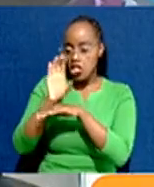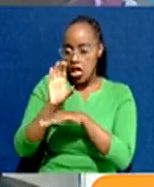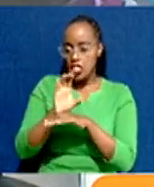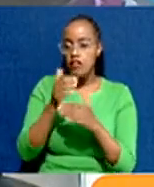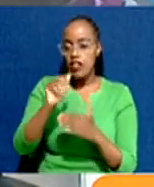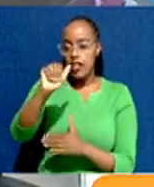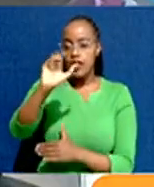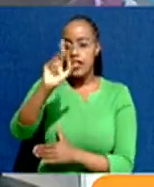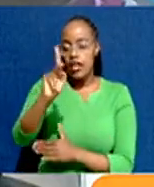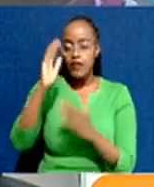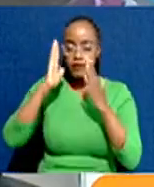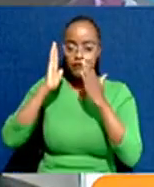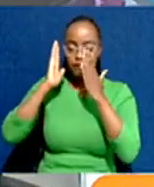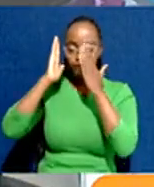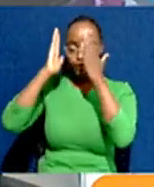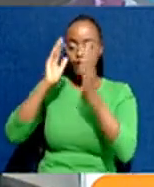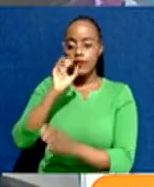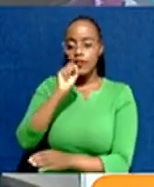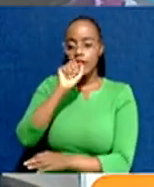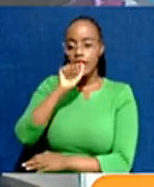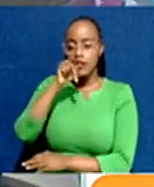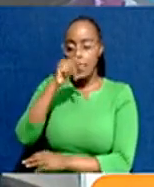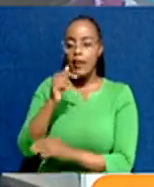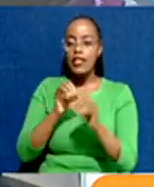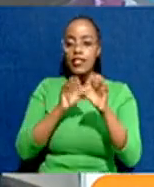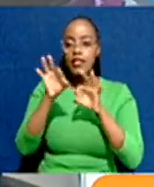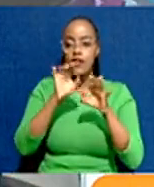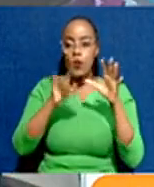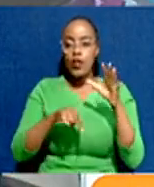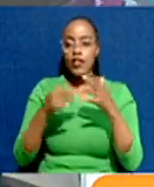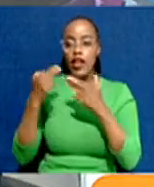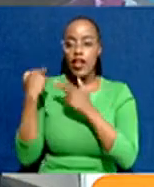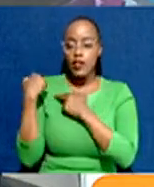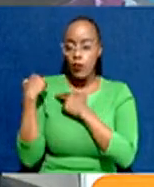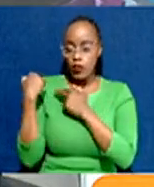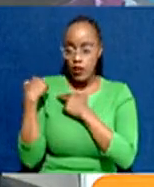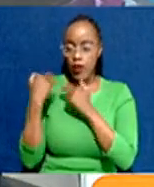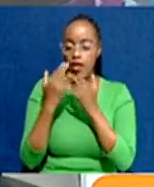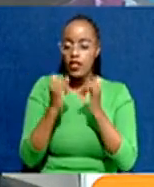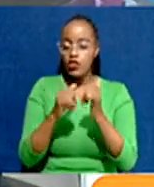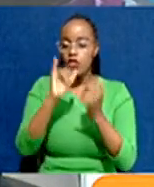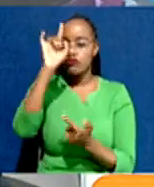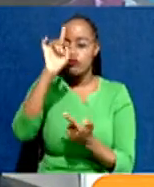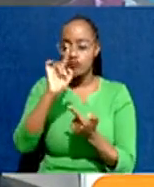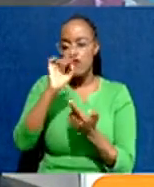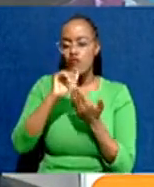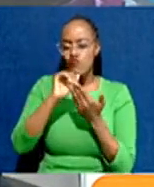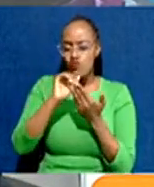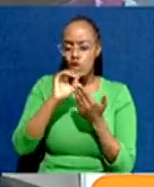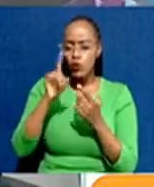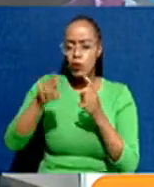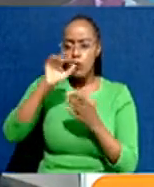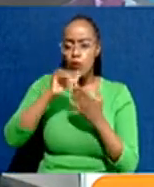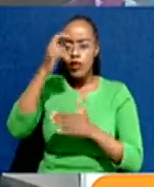Church in Kenya, Archbishop Jackson Ola Sapit, described as irresponsible any attempts to load more taxes